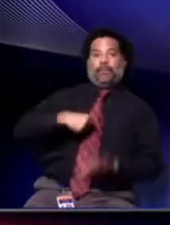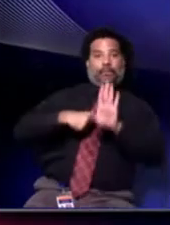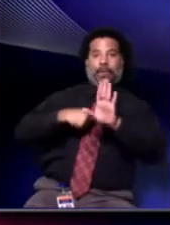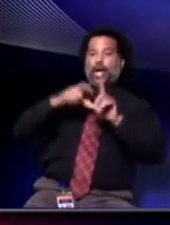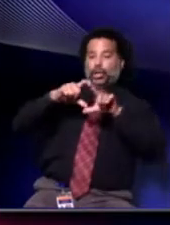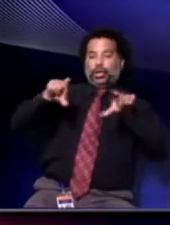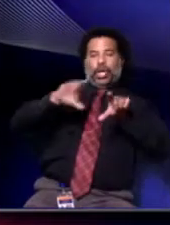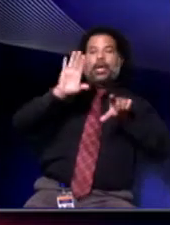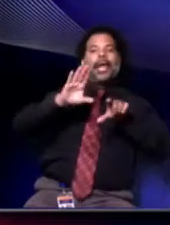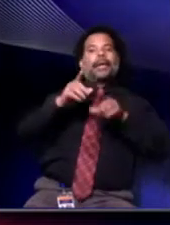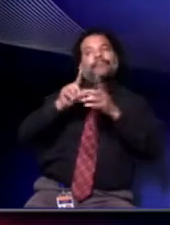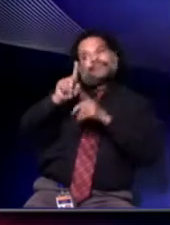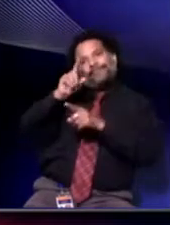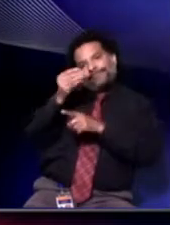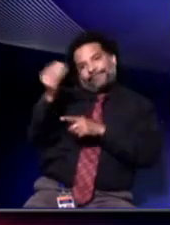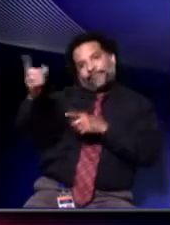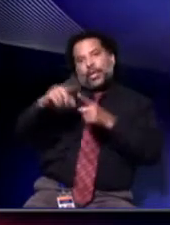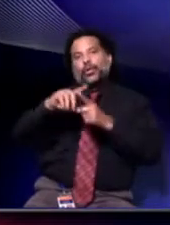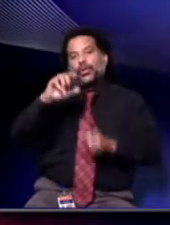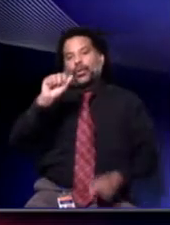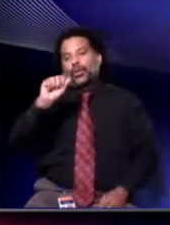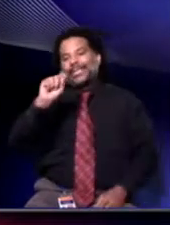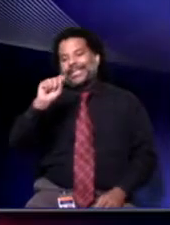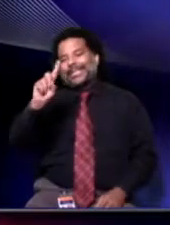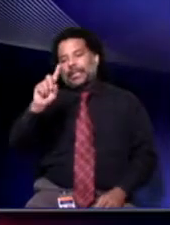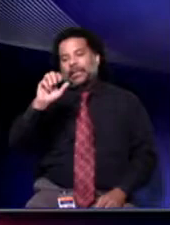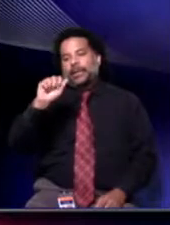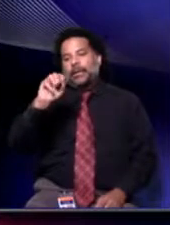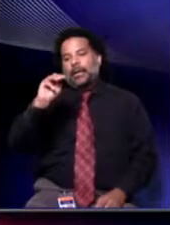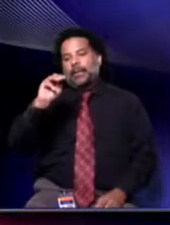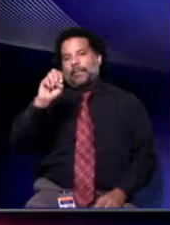to TD Ameritrade. The